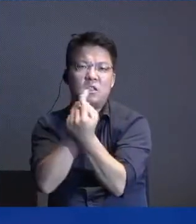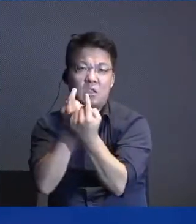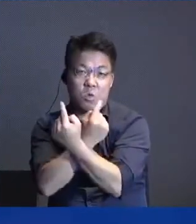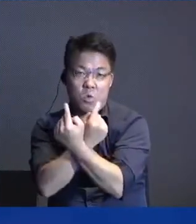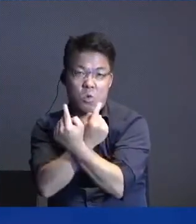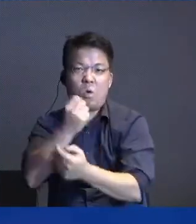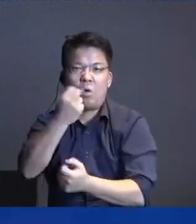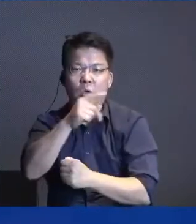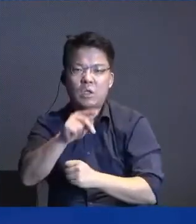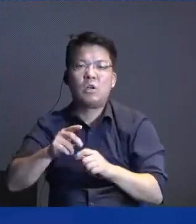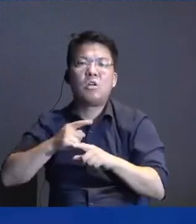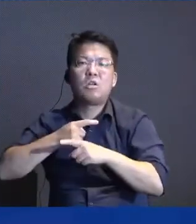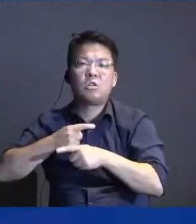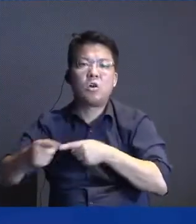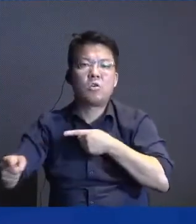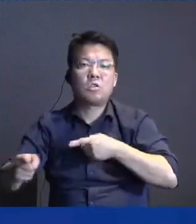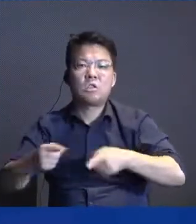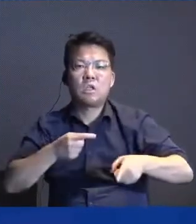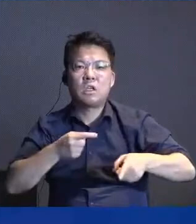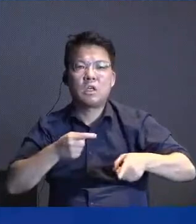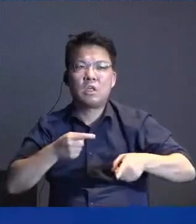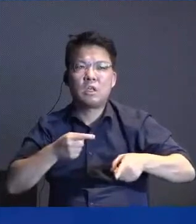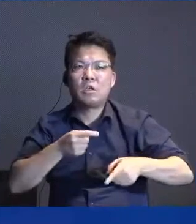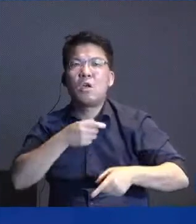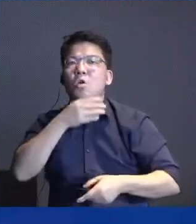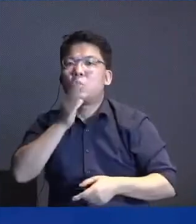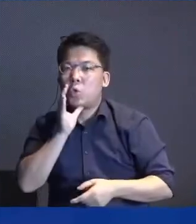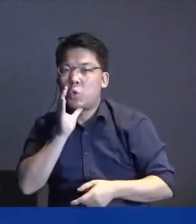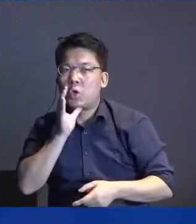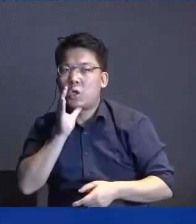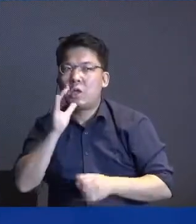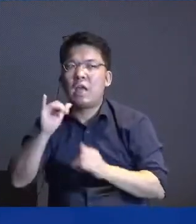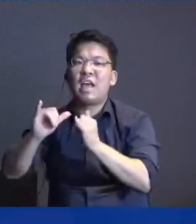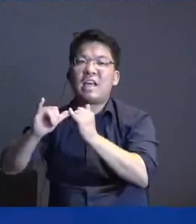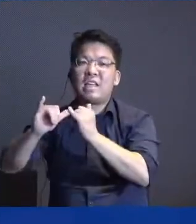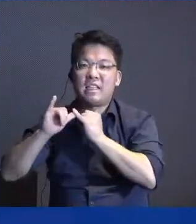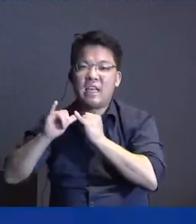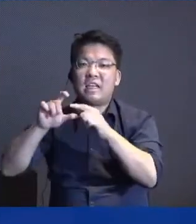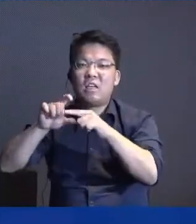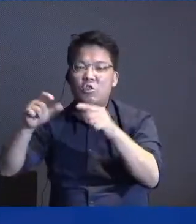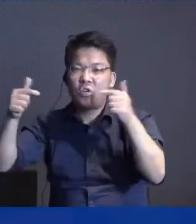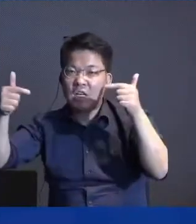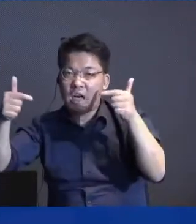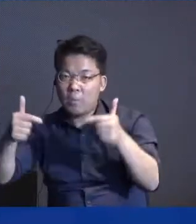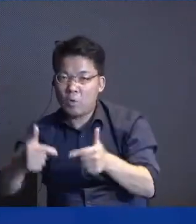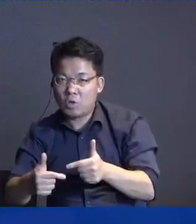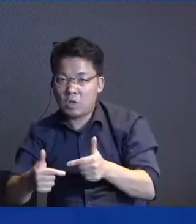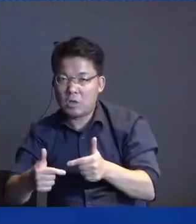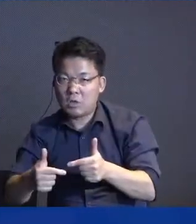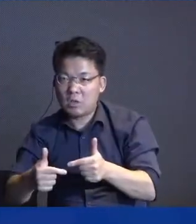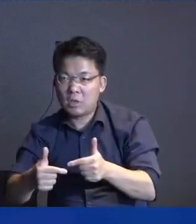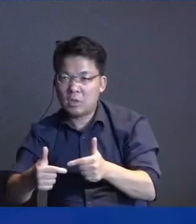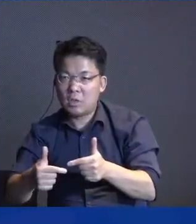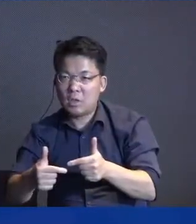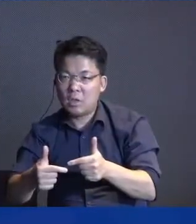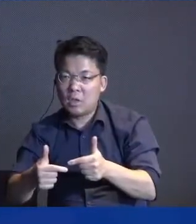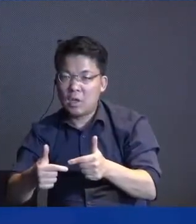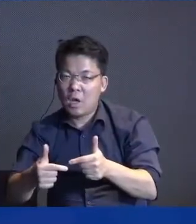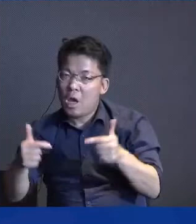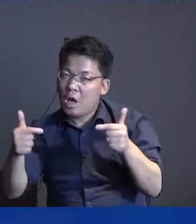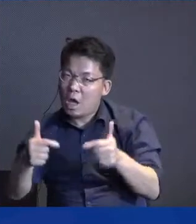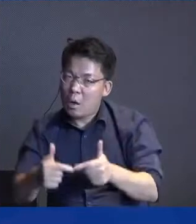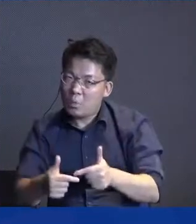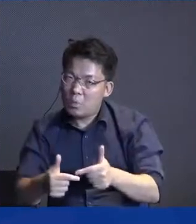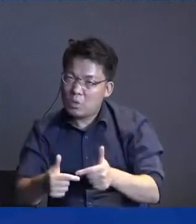ameliorating suicidal symptoms among older people. So what are the challenges of current